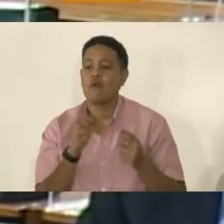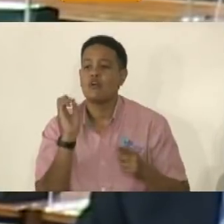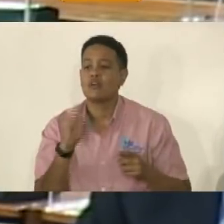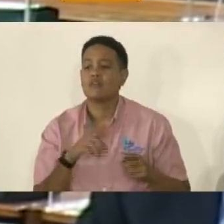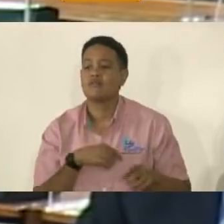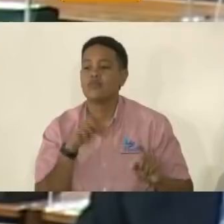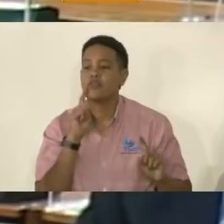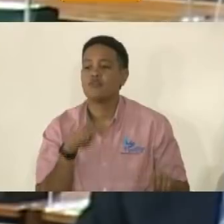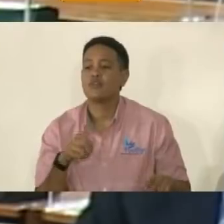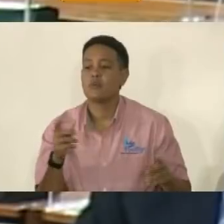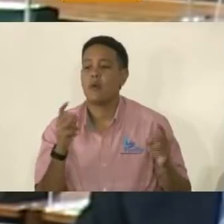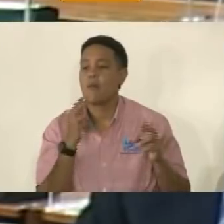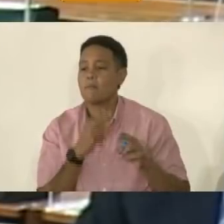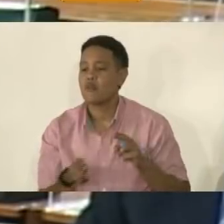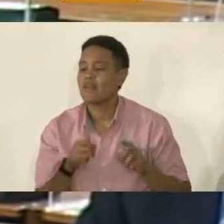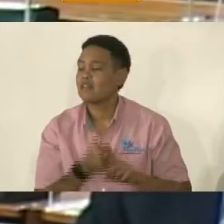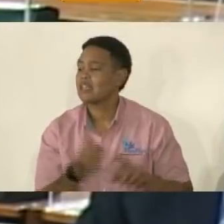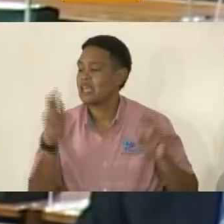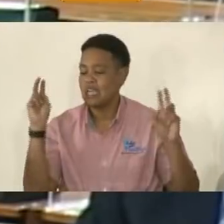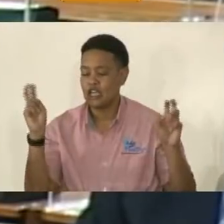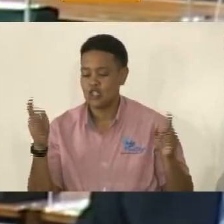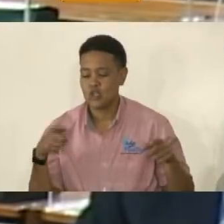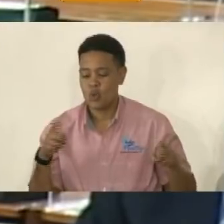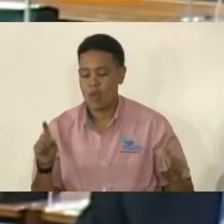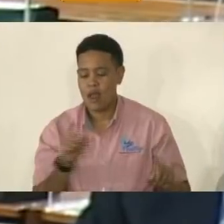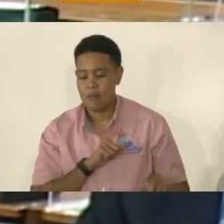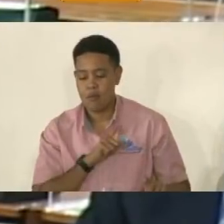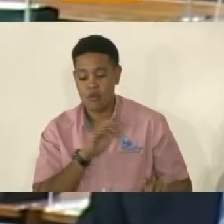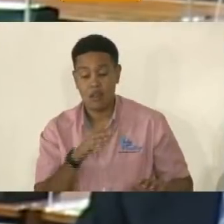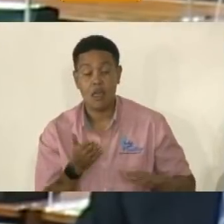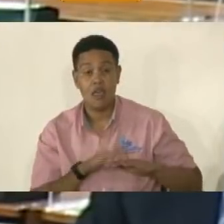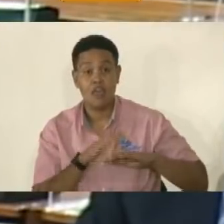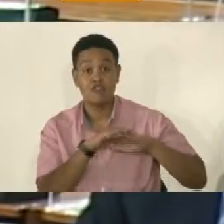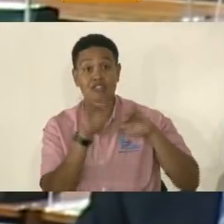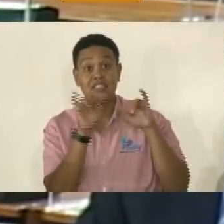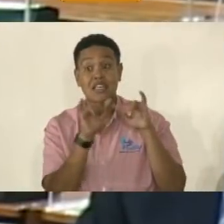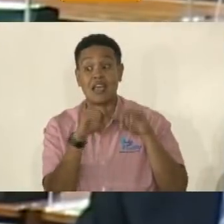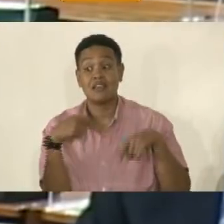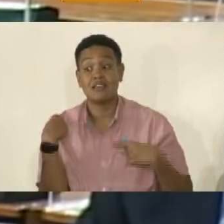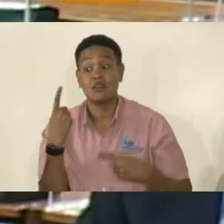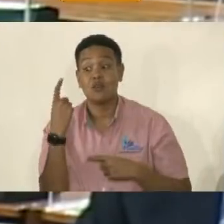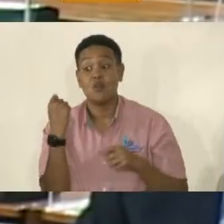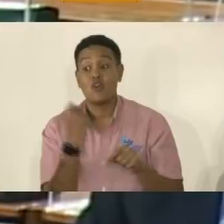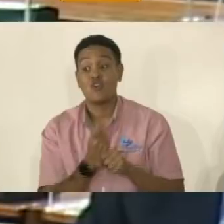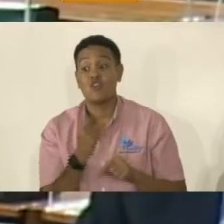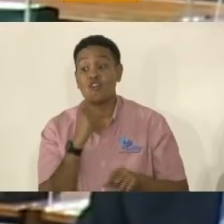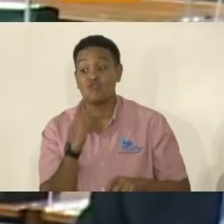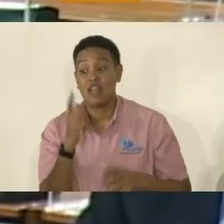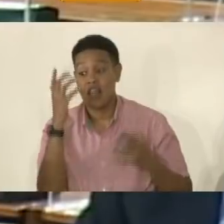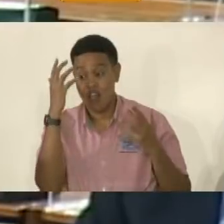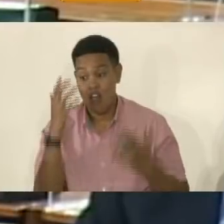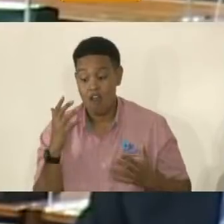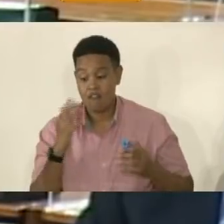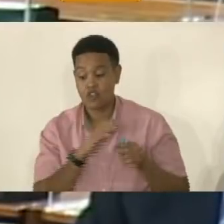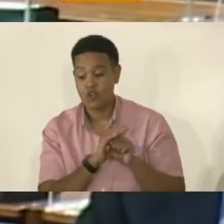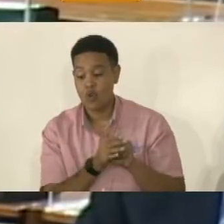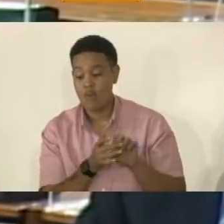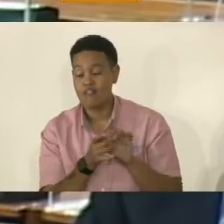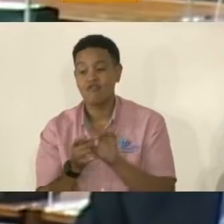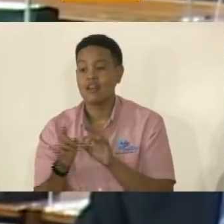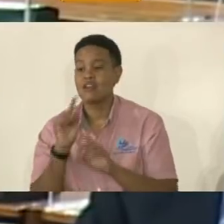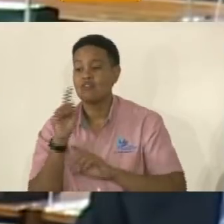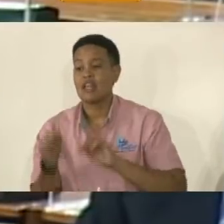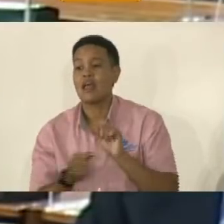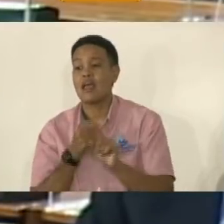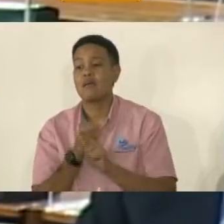briefly, the issues why the force has not increased in size, certainly over the last year, are unfortunately COVID-related. It has affected